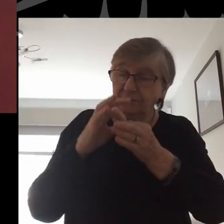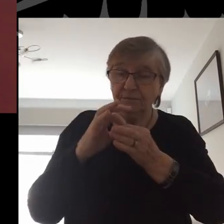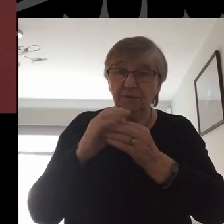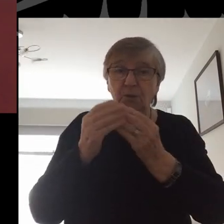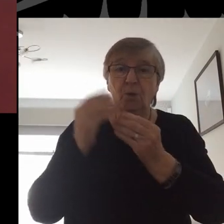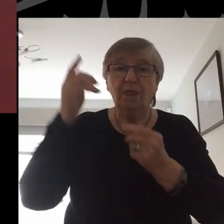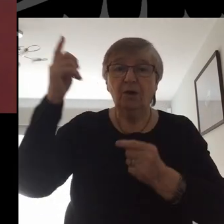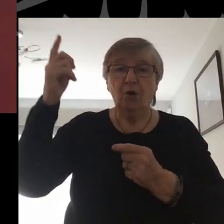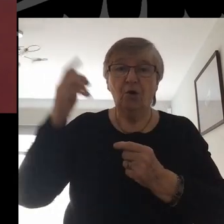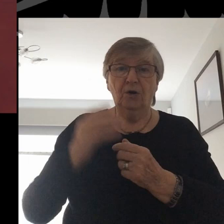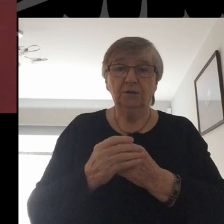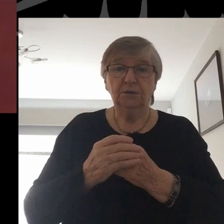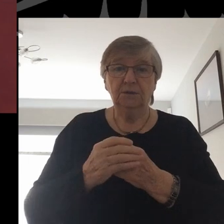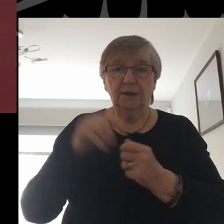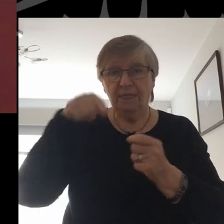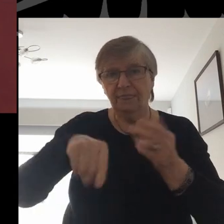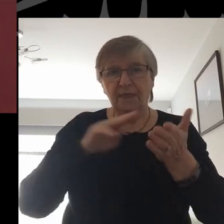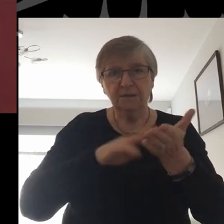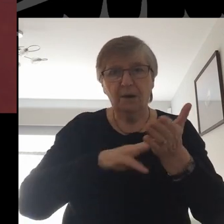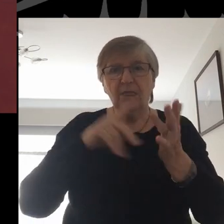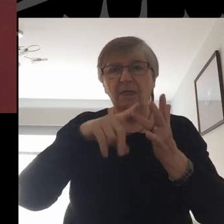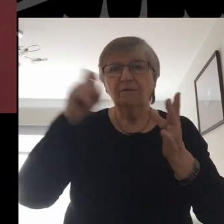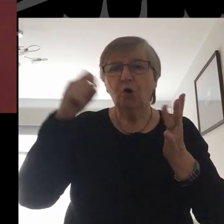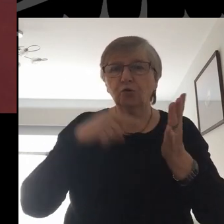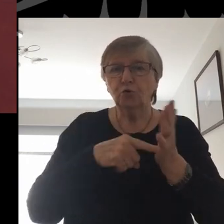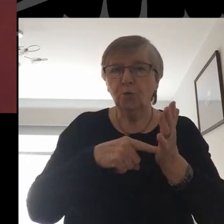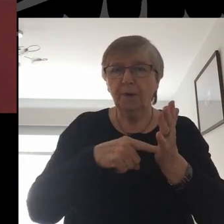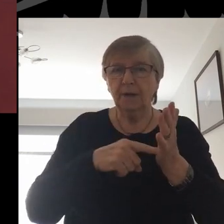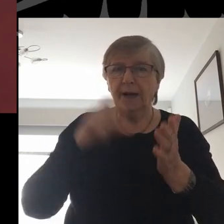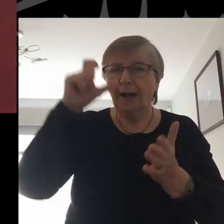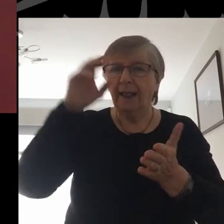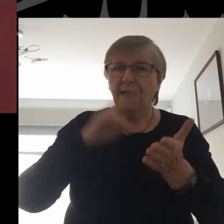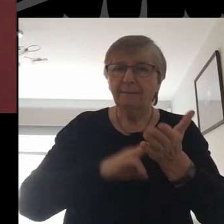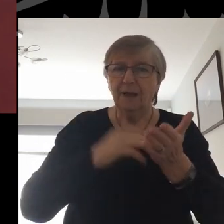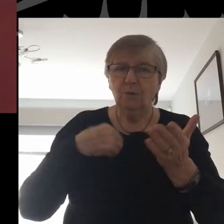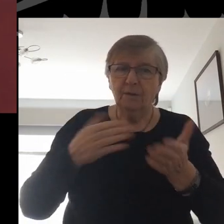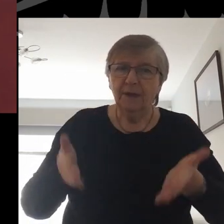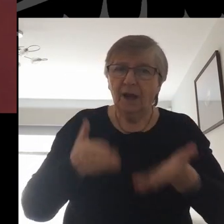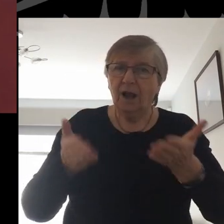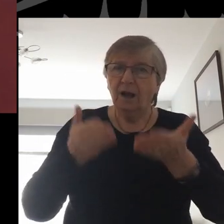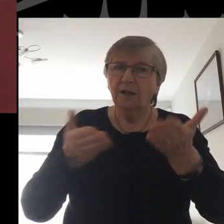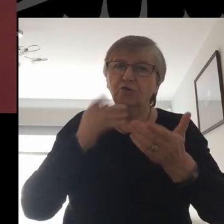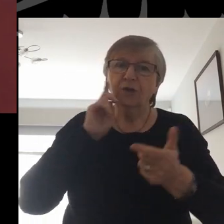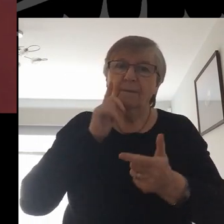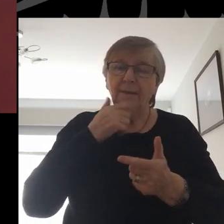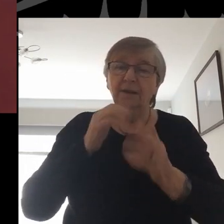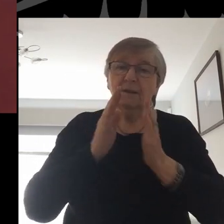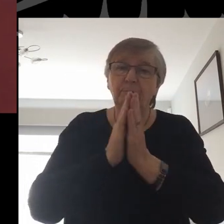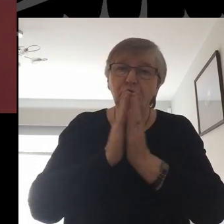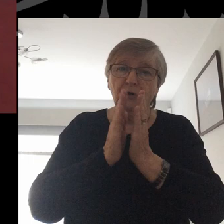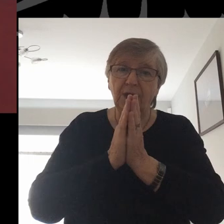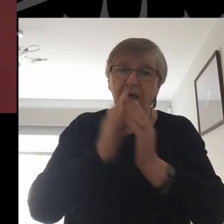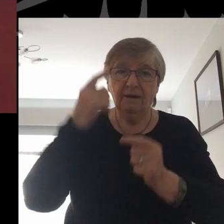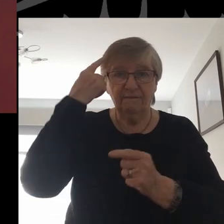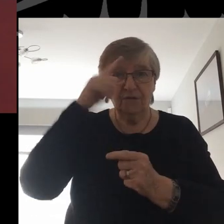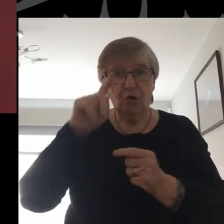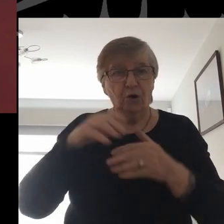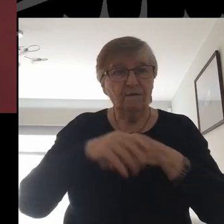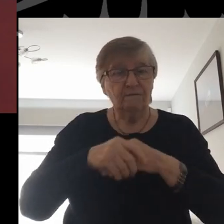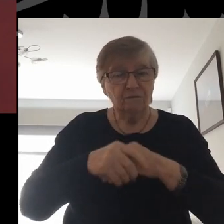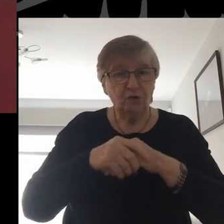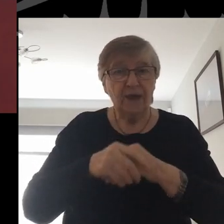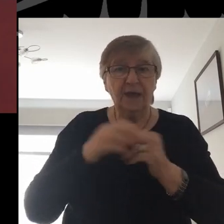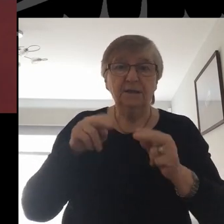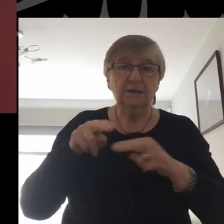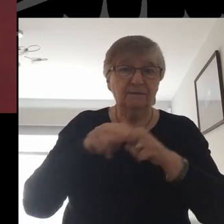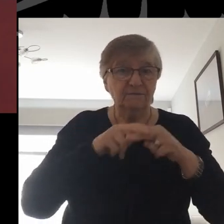Now, in this month of October here in Claremont, we've been encouraging folks to pray for friends, for